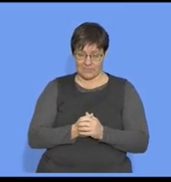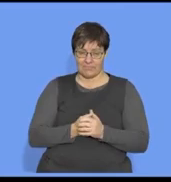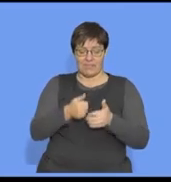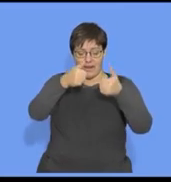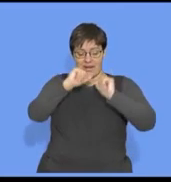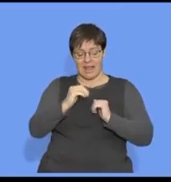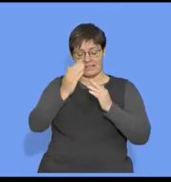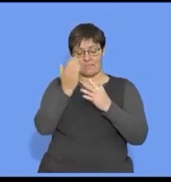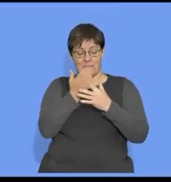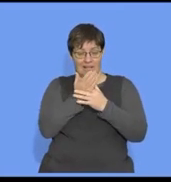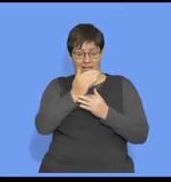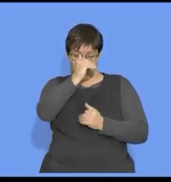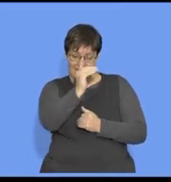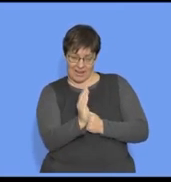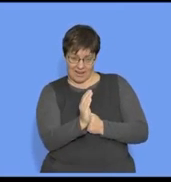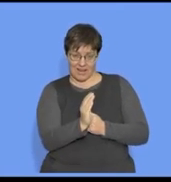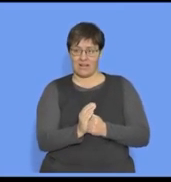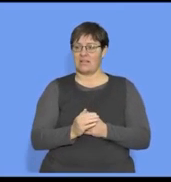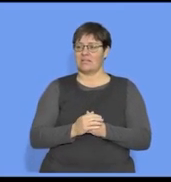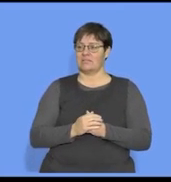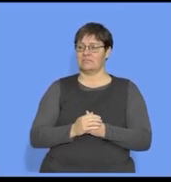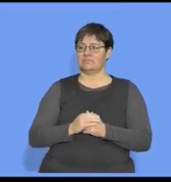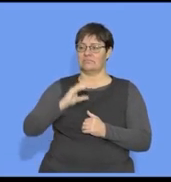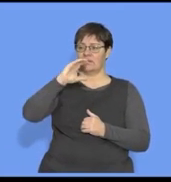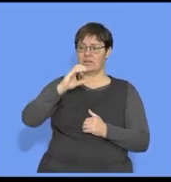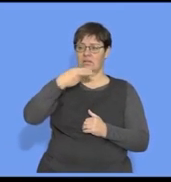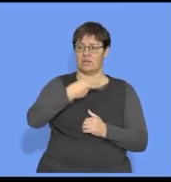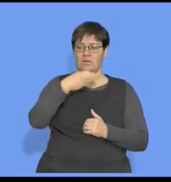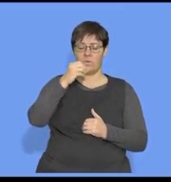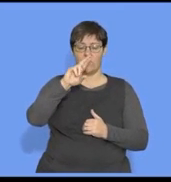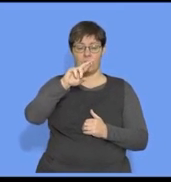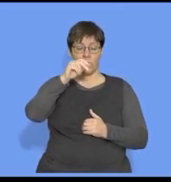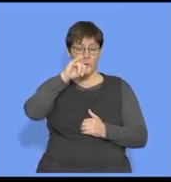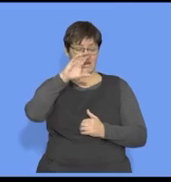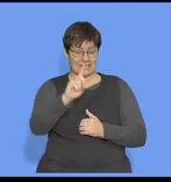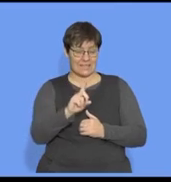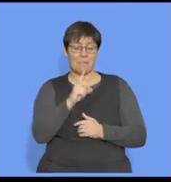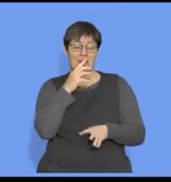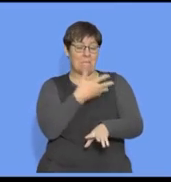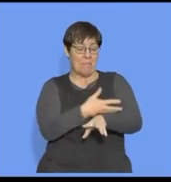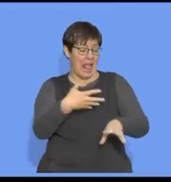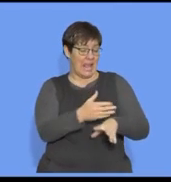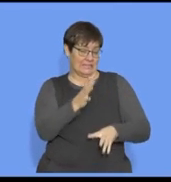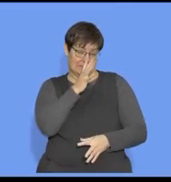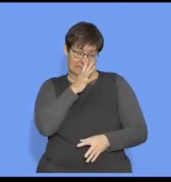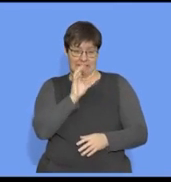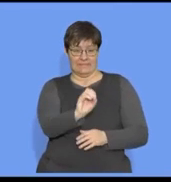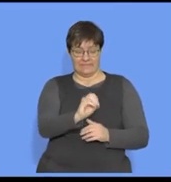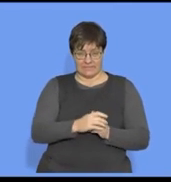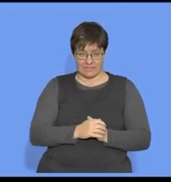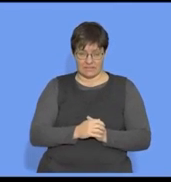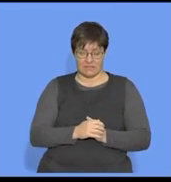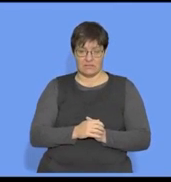next layer in the middle here, which is the choroid, it's rich in blood supply, which